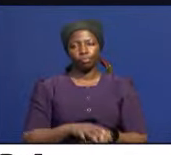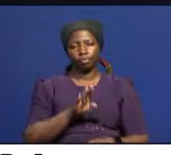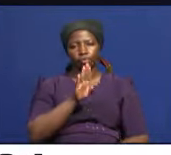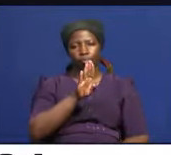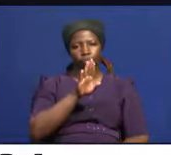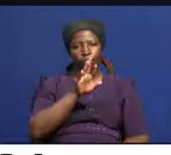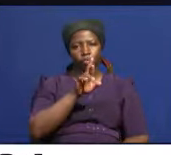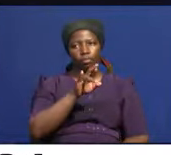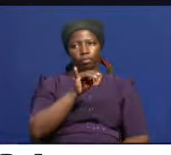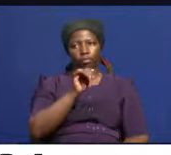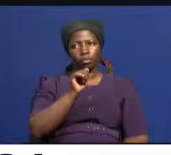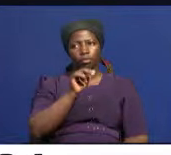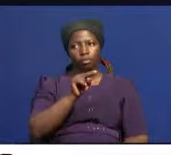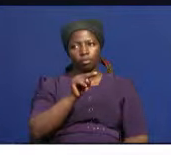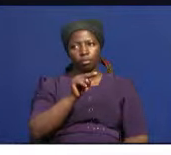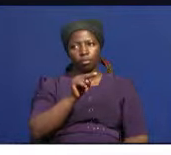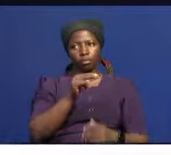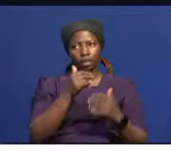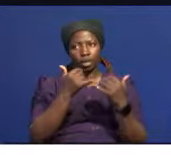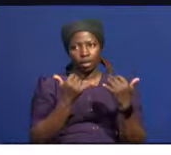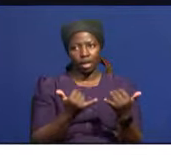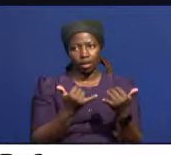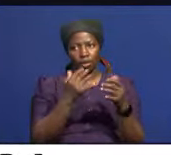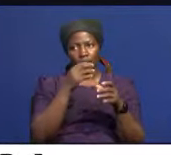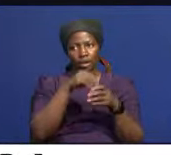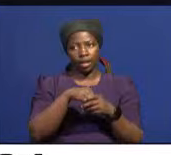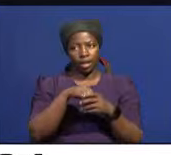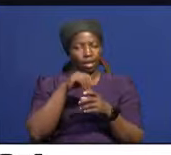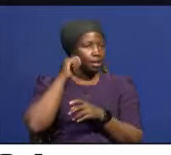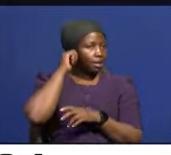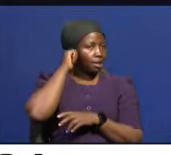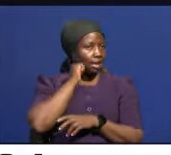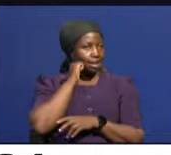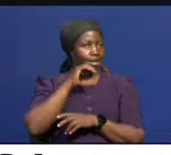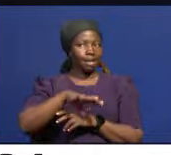Brian, now in Nandi County,